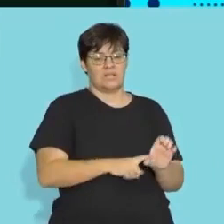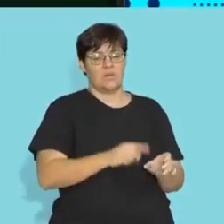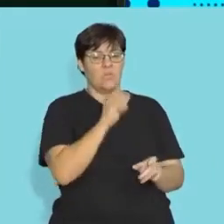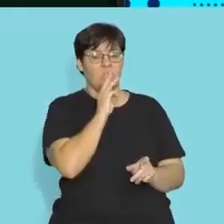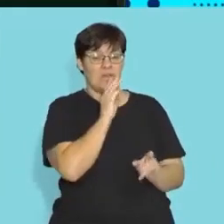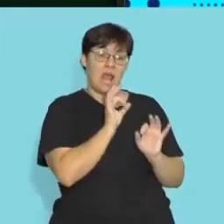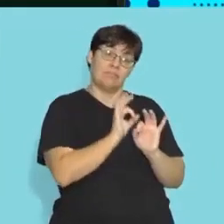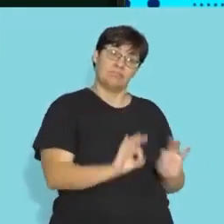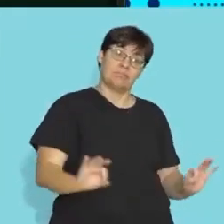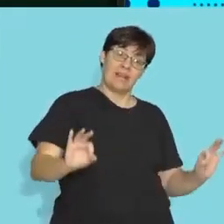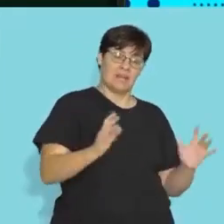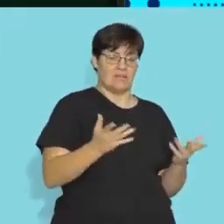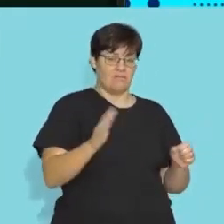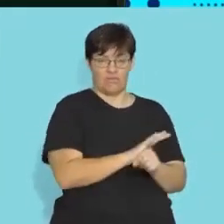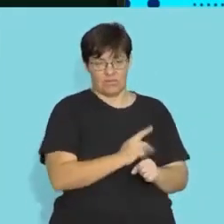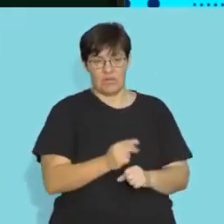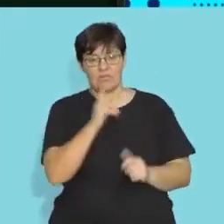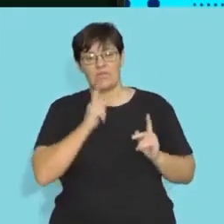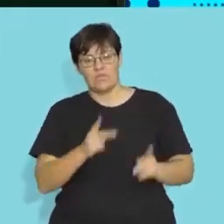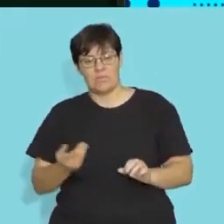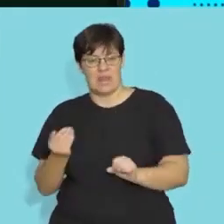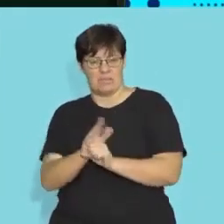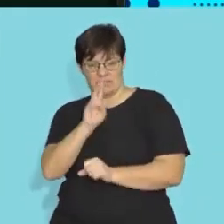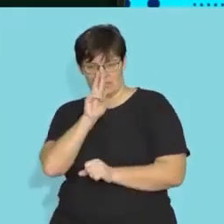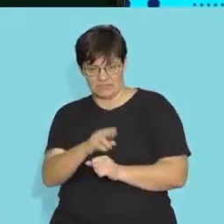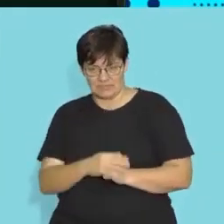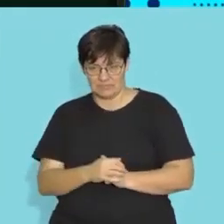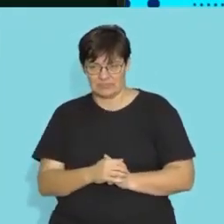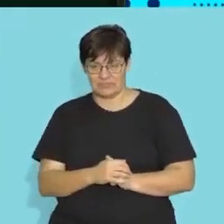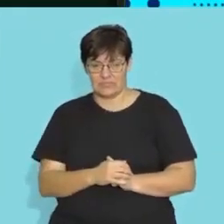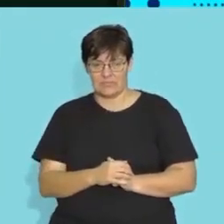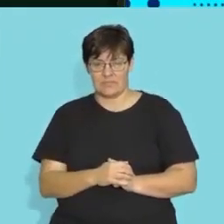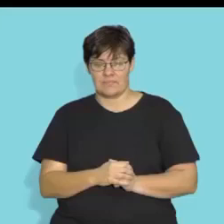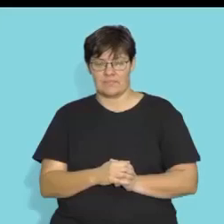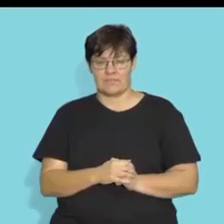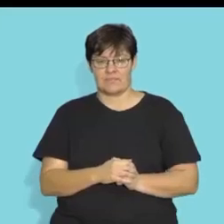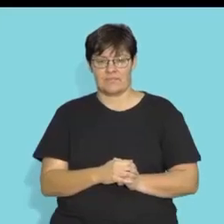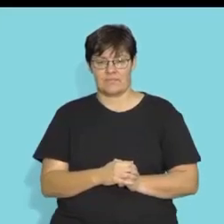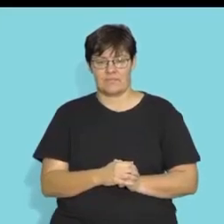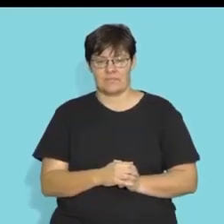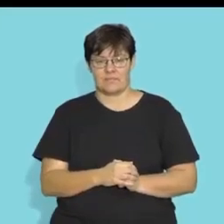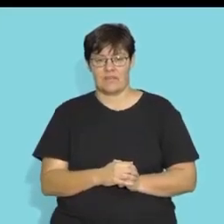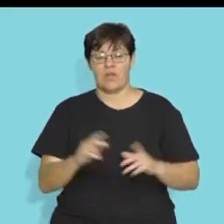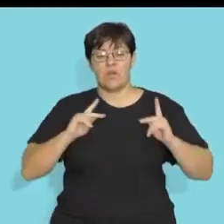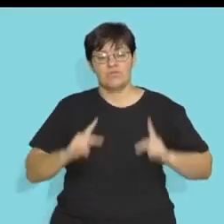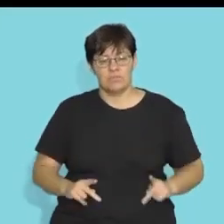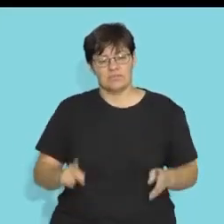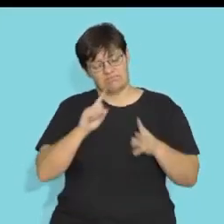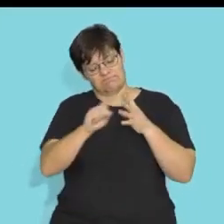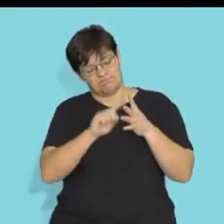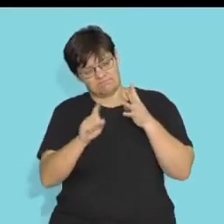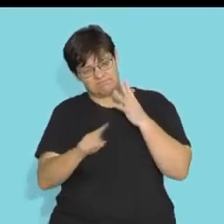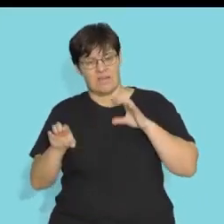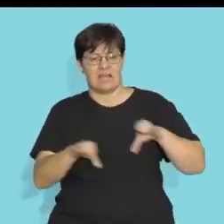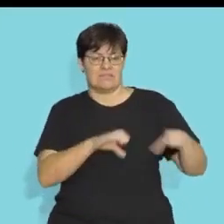has affected the quality of water. So let's talk about the human impact on the water cycle. So